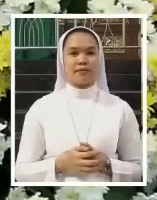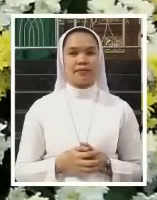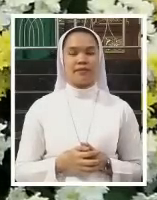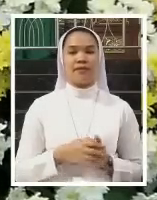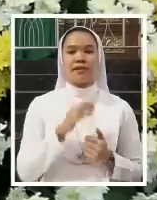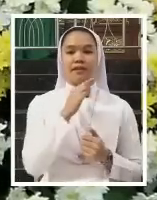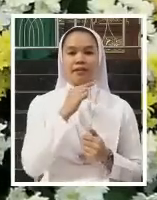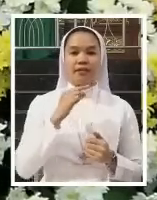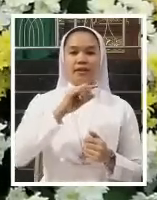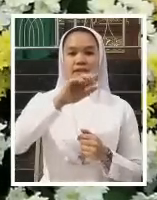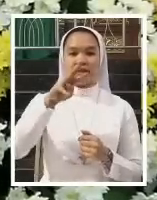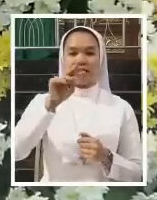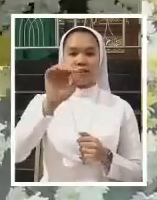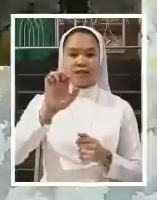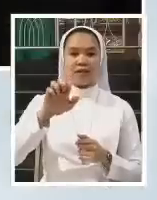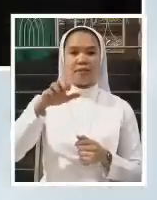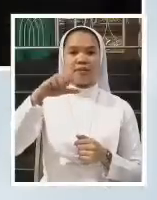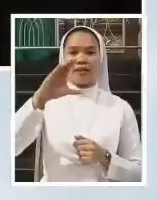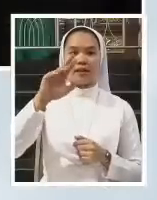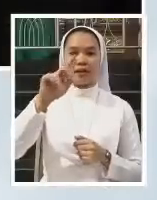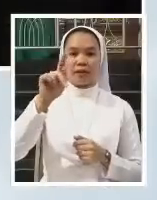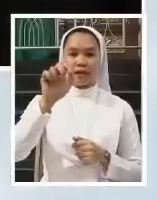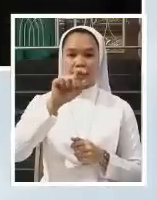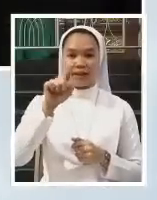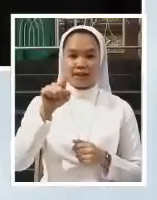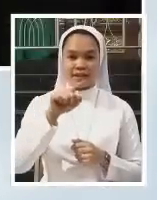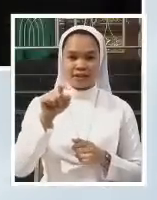5 years. Father James Raymond Cortez,